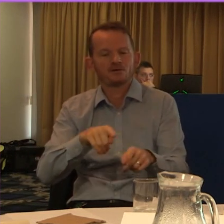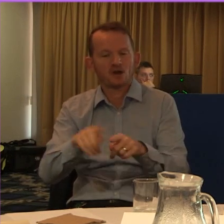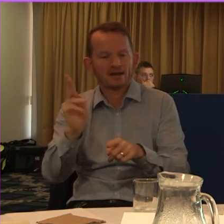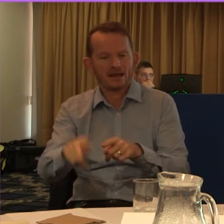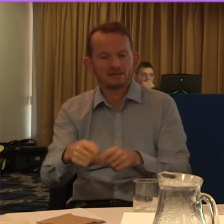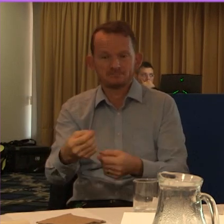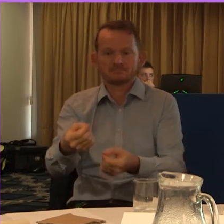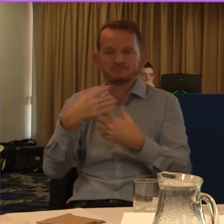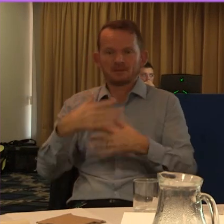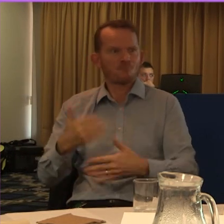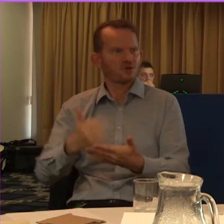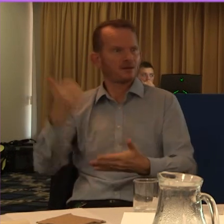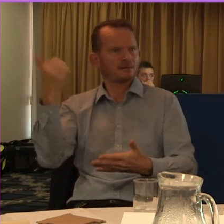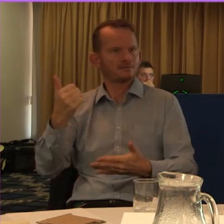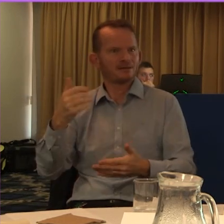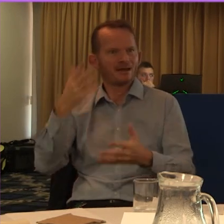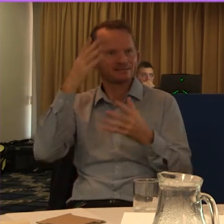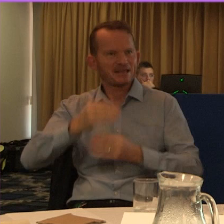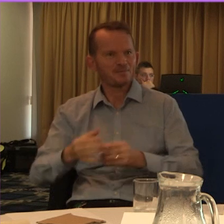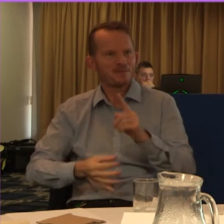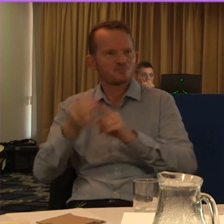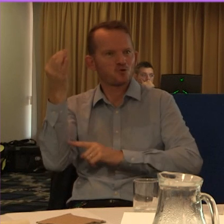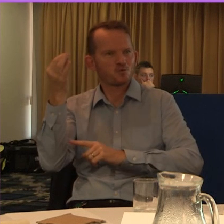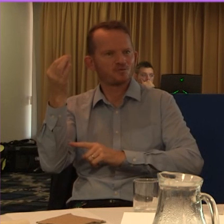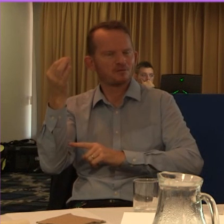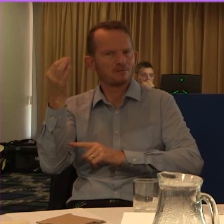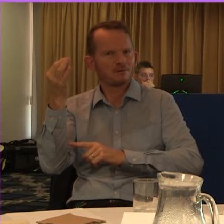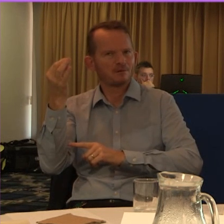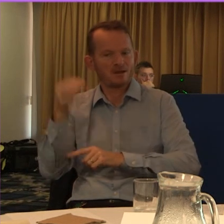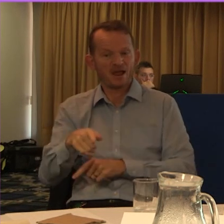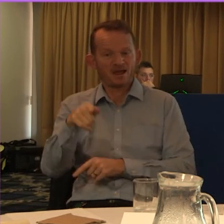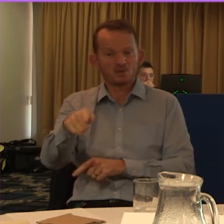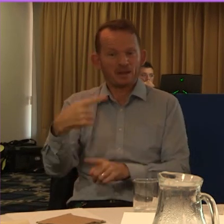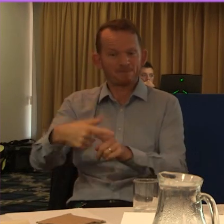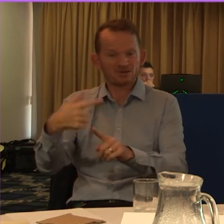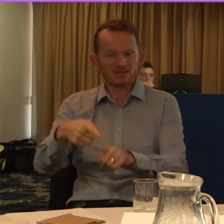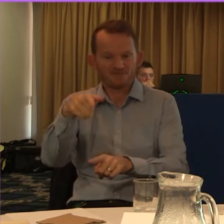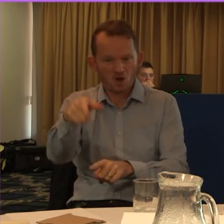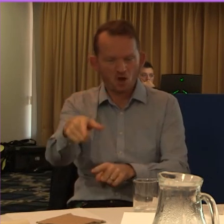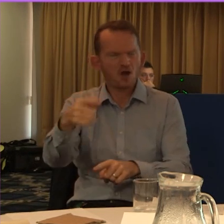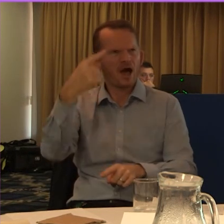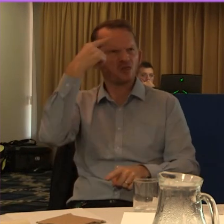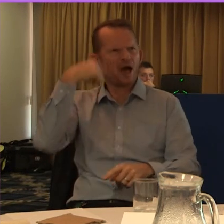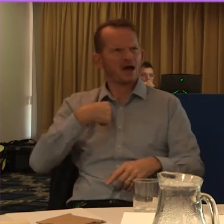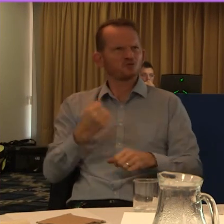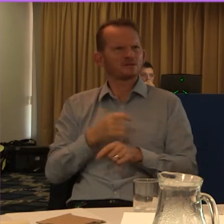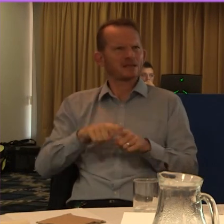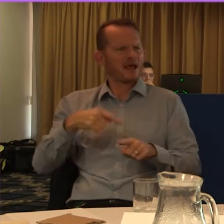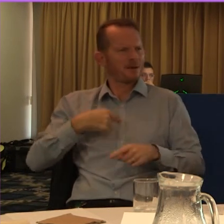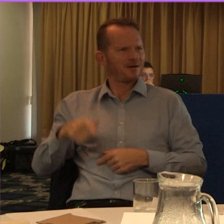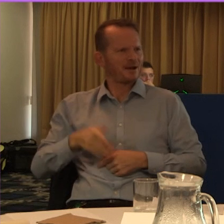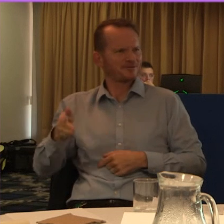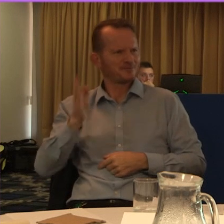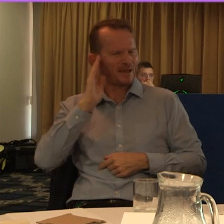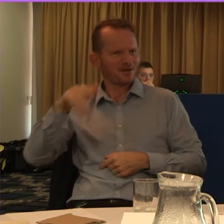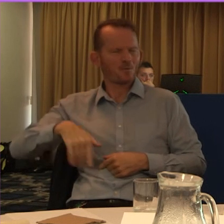brilliant. Sleep had improved, she felt a lot better. So I reflected that perhaps I should try this too on those days when things can get on top of